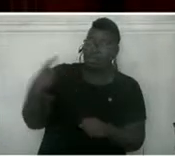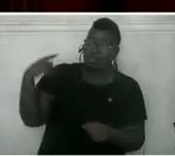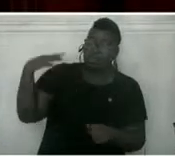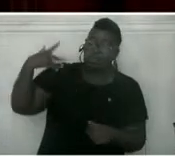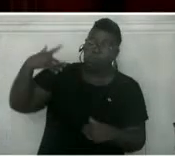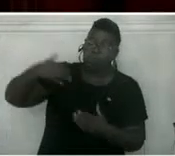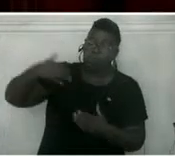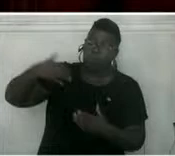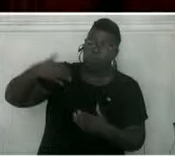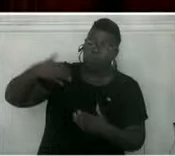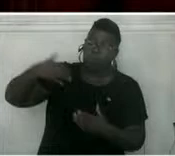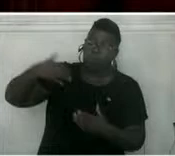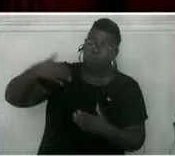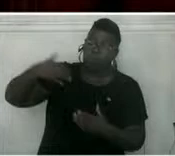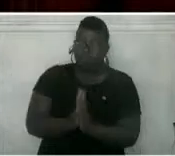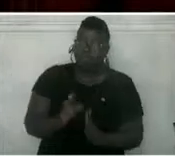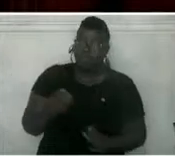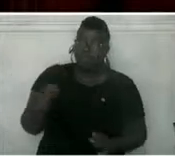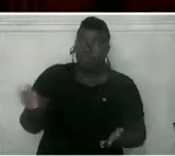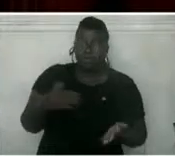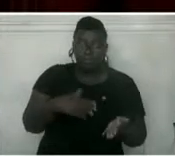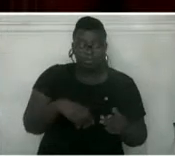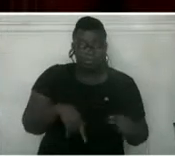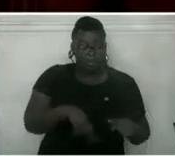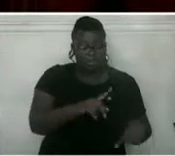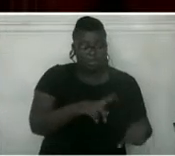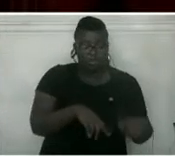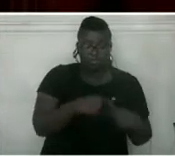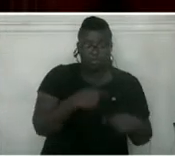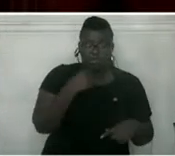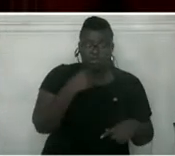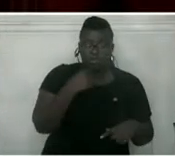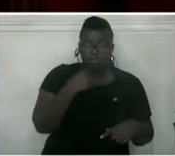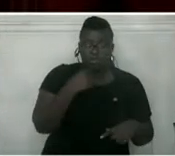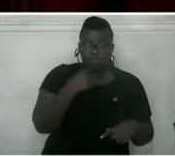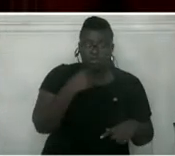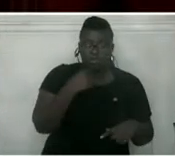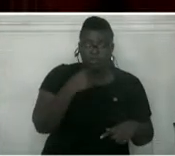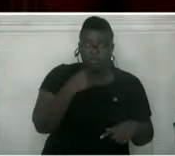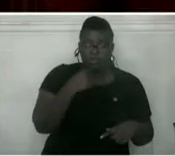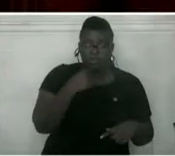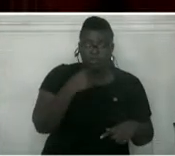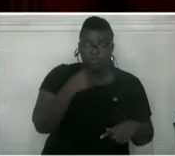bakhishwa kwathiwa bahlale ey'ndaweni zesikhashana,